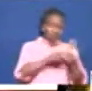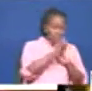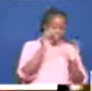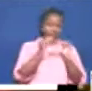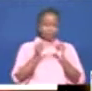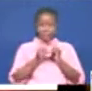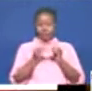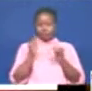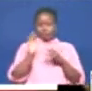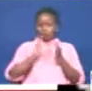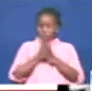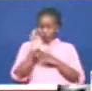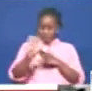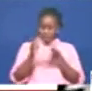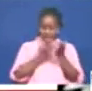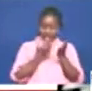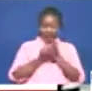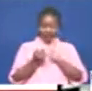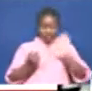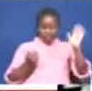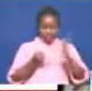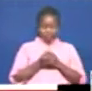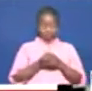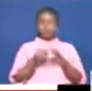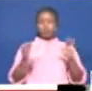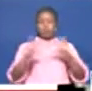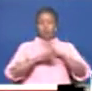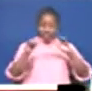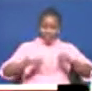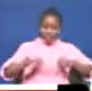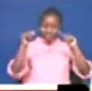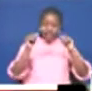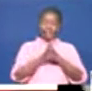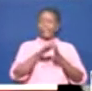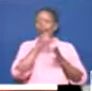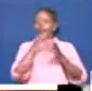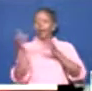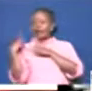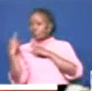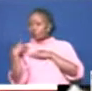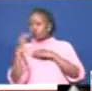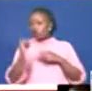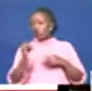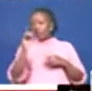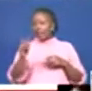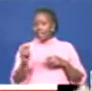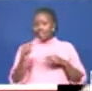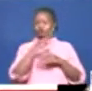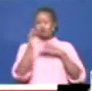affidavits. The vice chair and Mr. Wanderi attended the trip you were told about in Greece, where they went